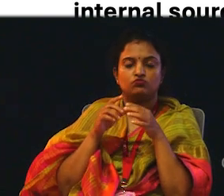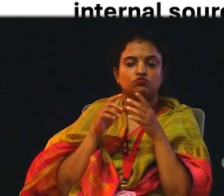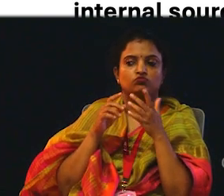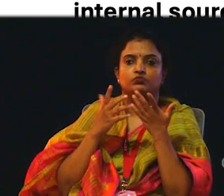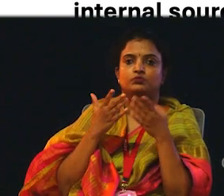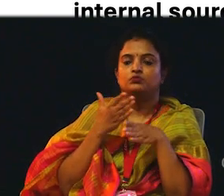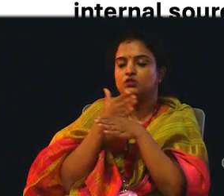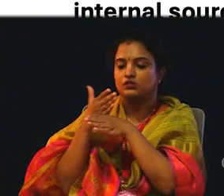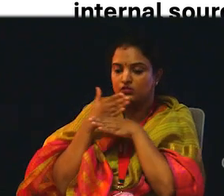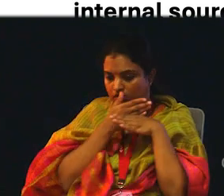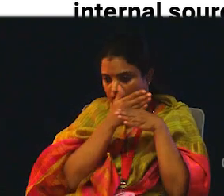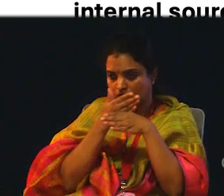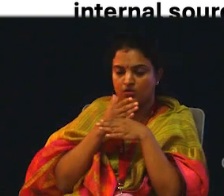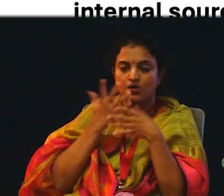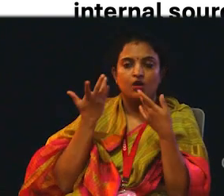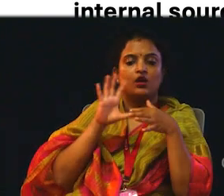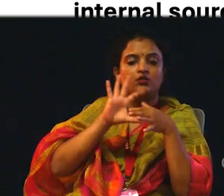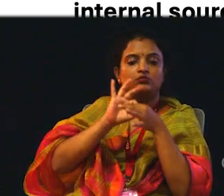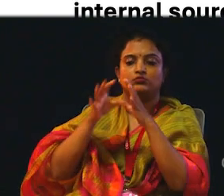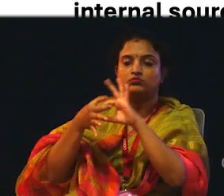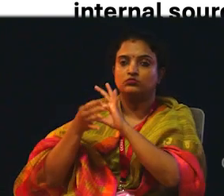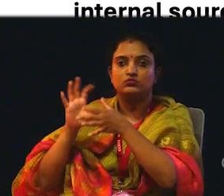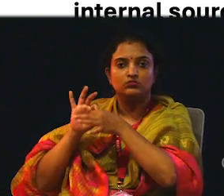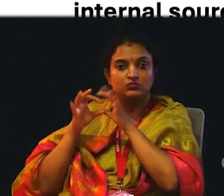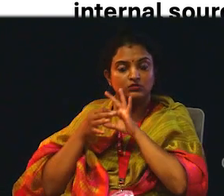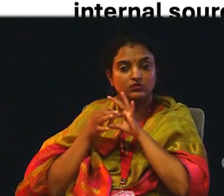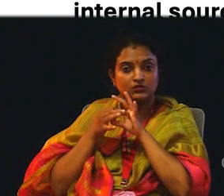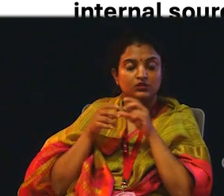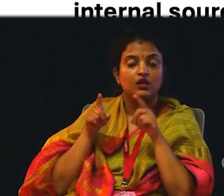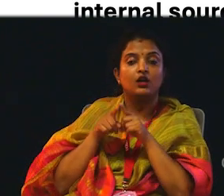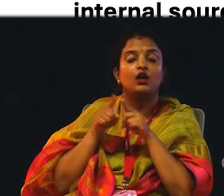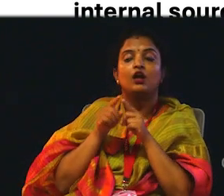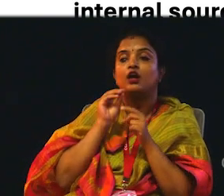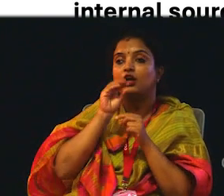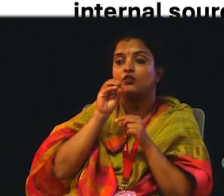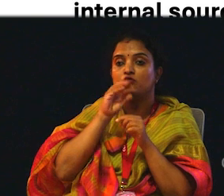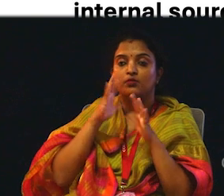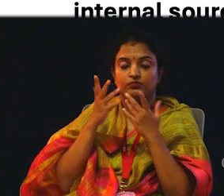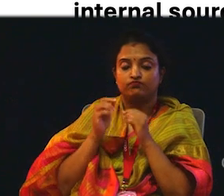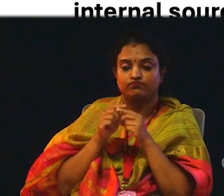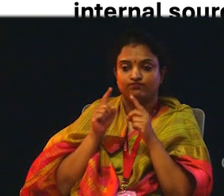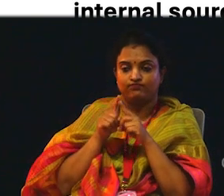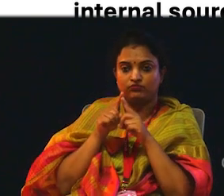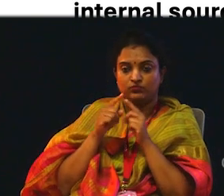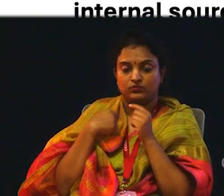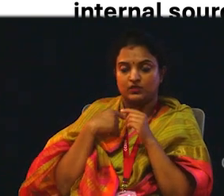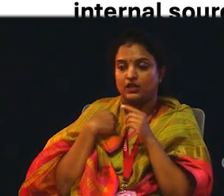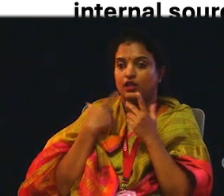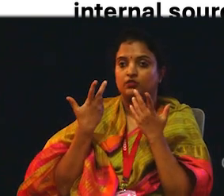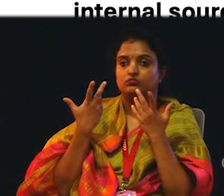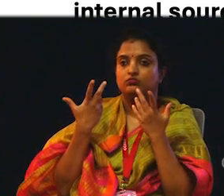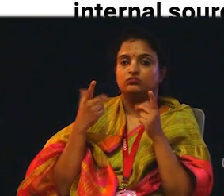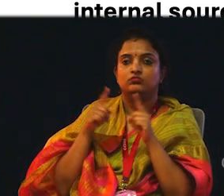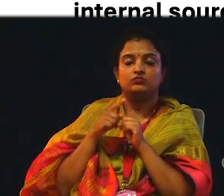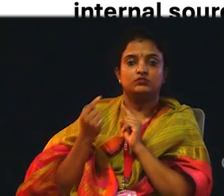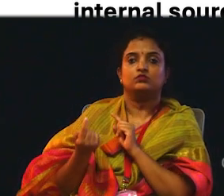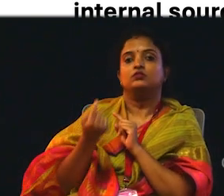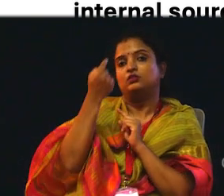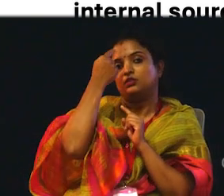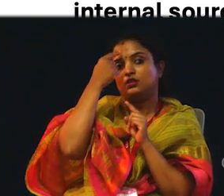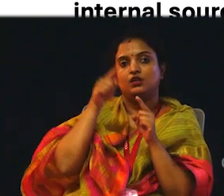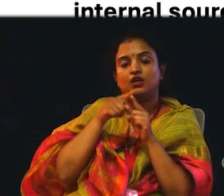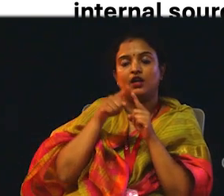of actions in terms of which we elaborate upon information received from external and